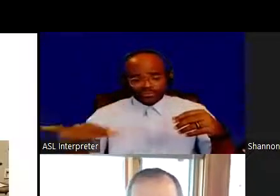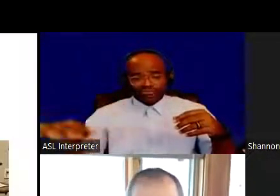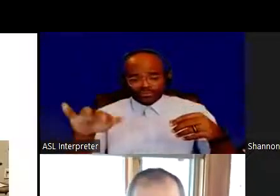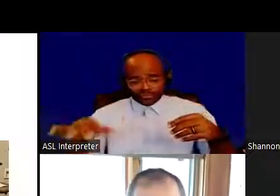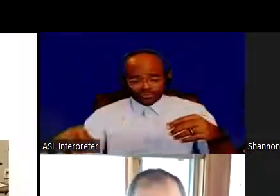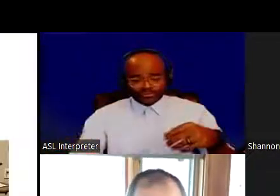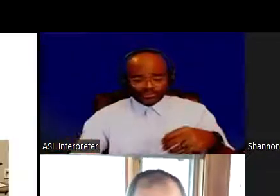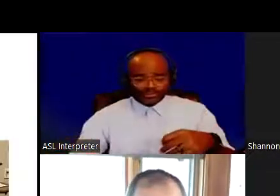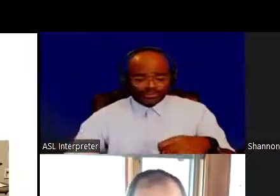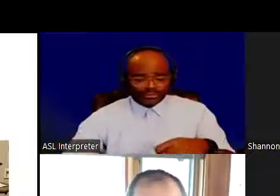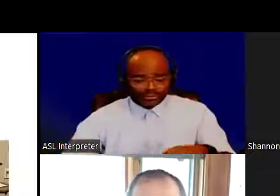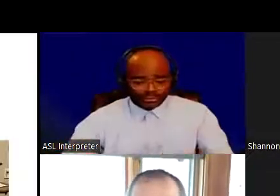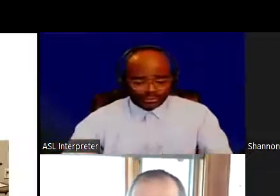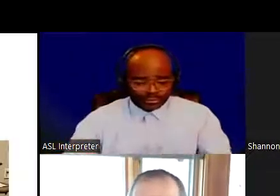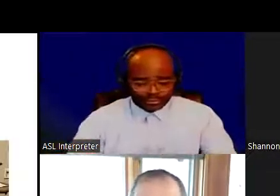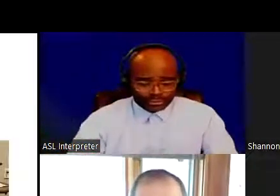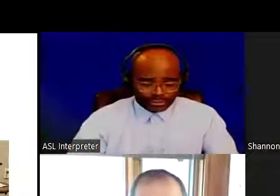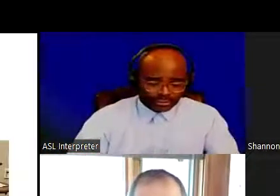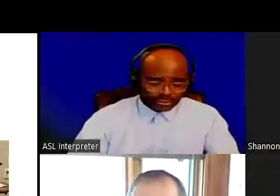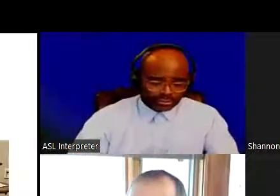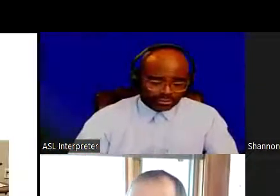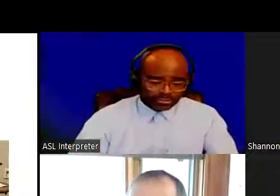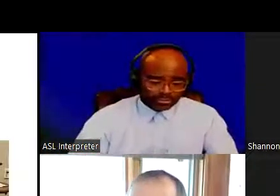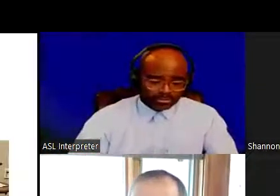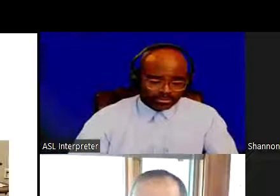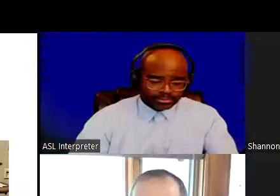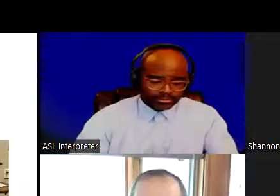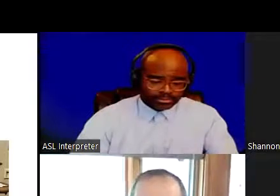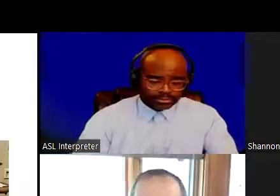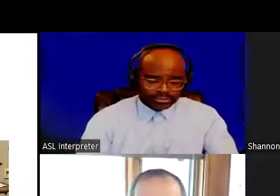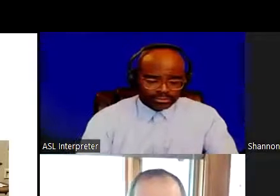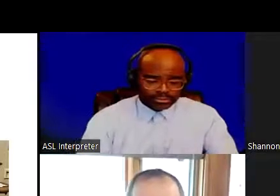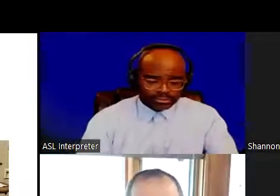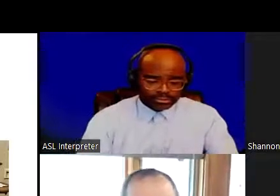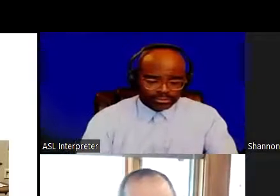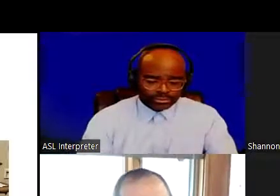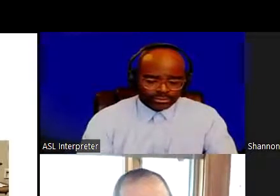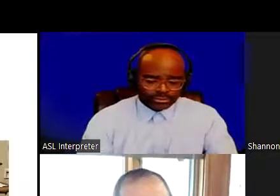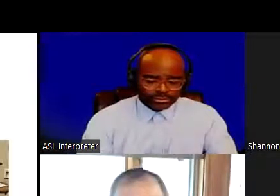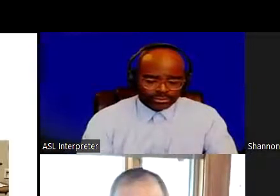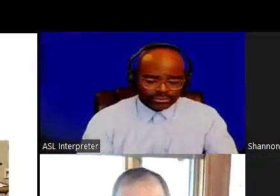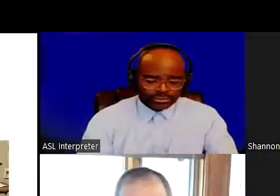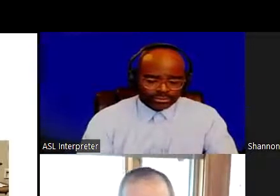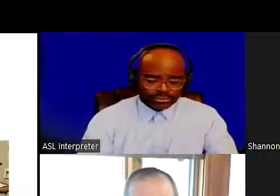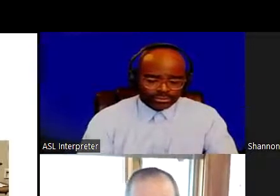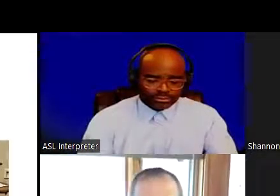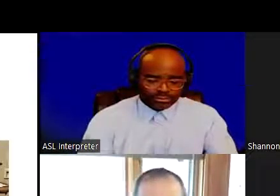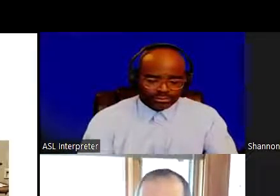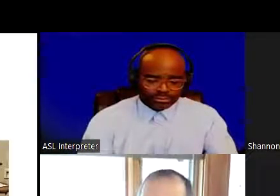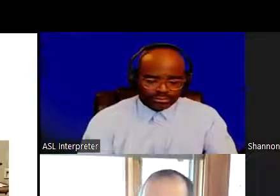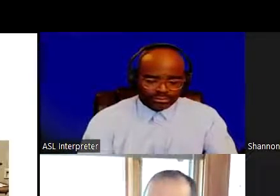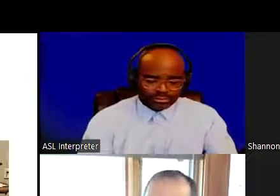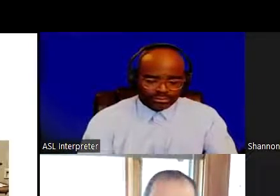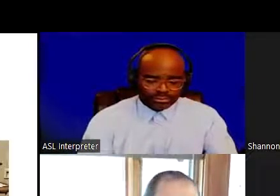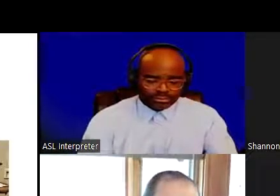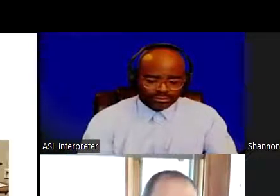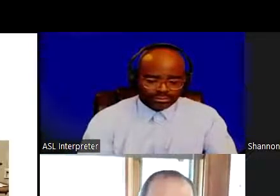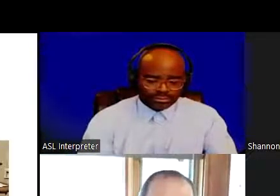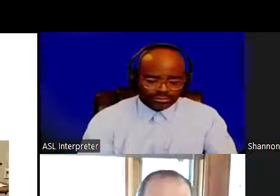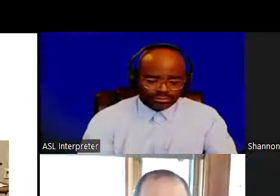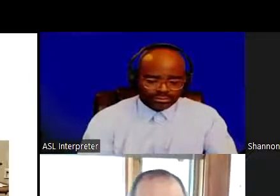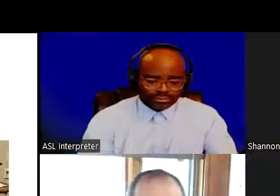that involved over 80 participants that brought almost 30 distinct project ideas that